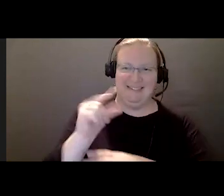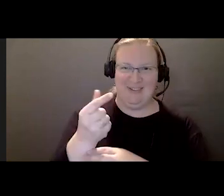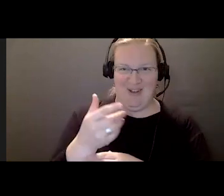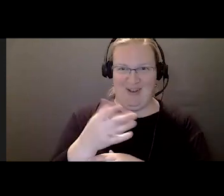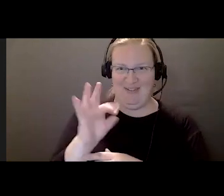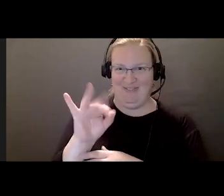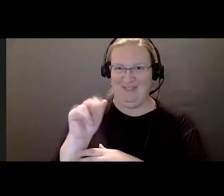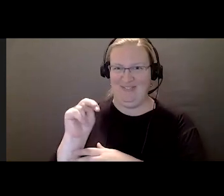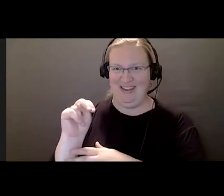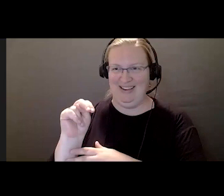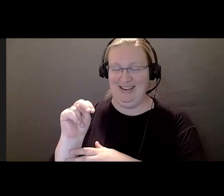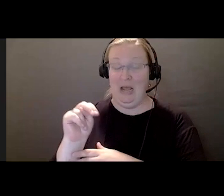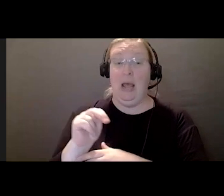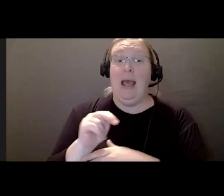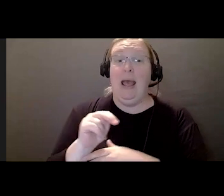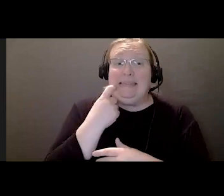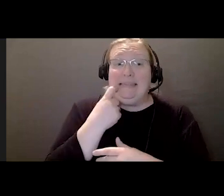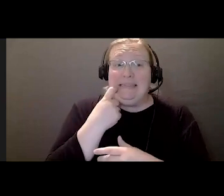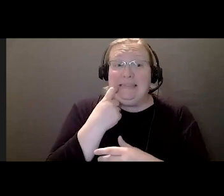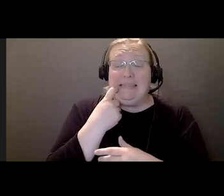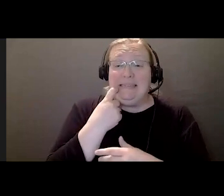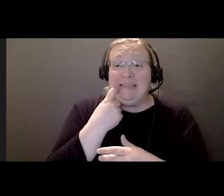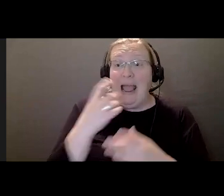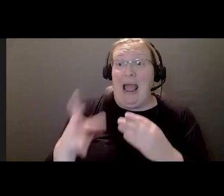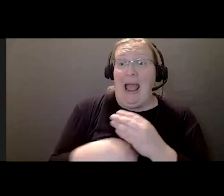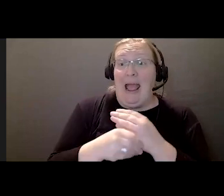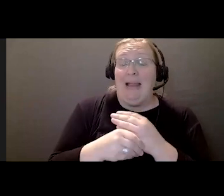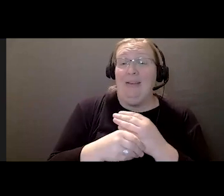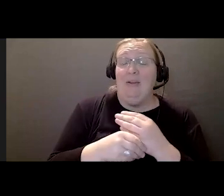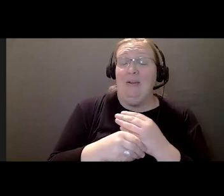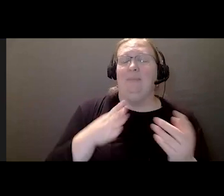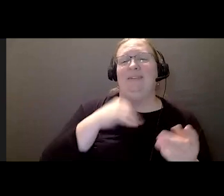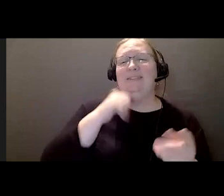And our new addition to the family, my sister's dog, Winnie,